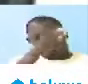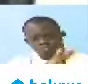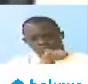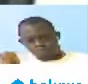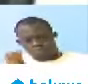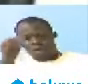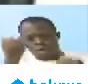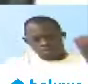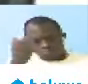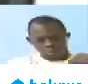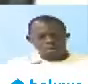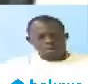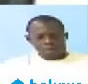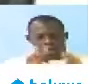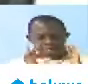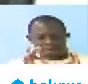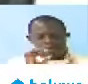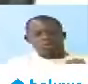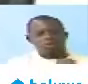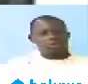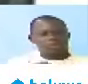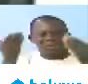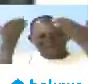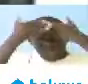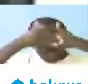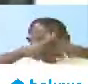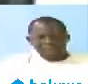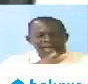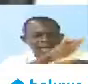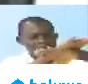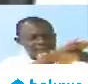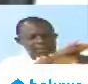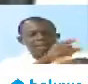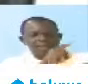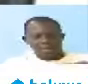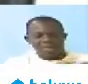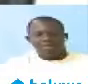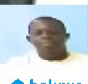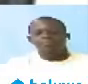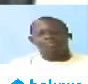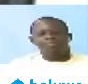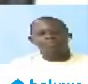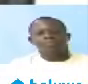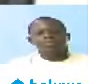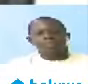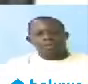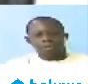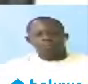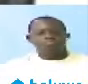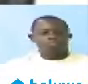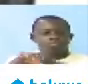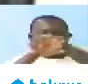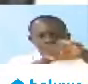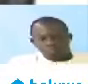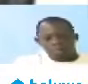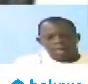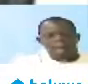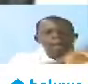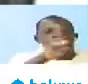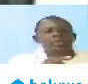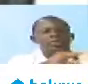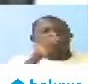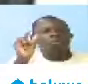a pickup. Urarande. Late in the evening. I samba Banga. He took us to Banga. Jerem Charles